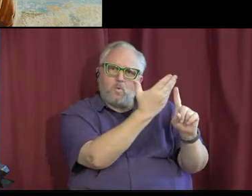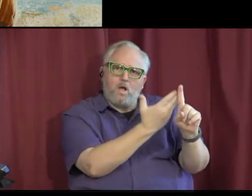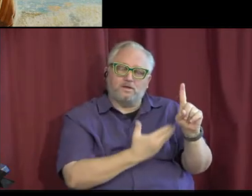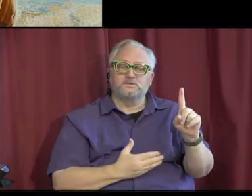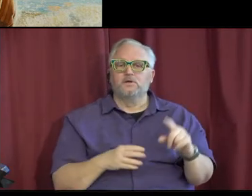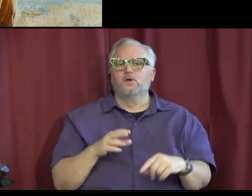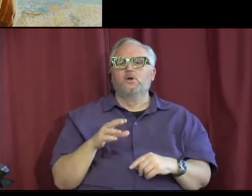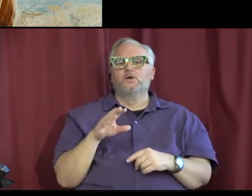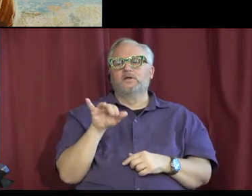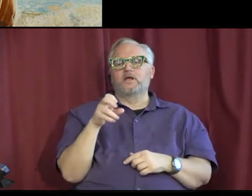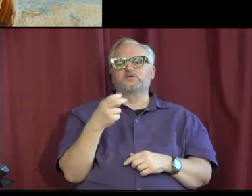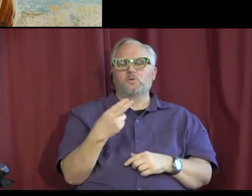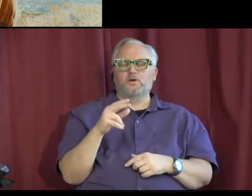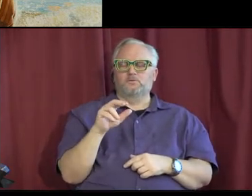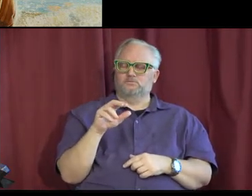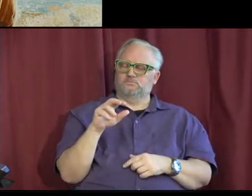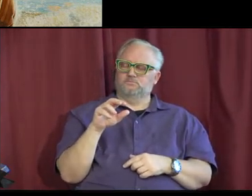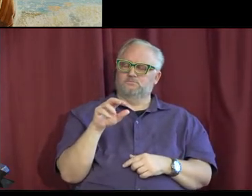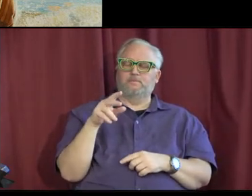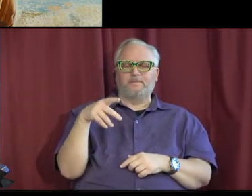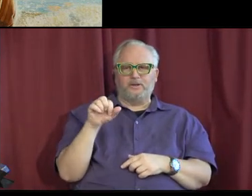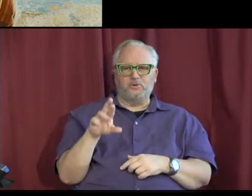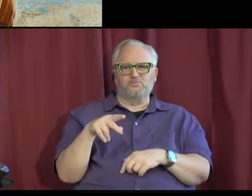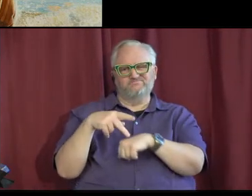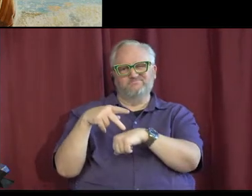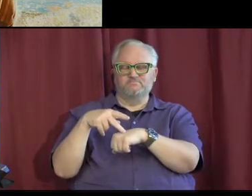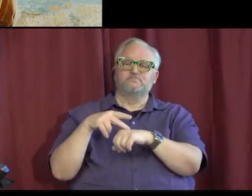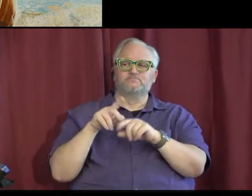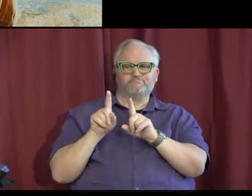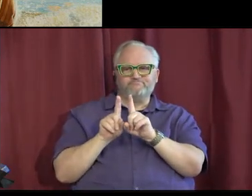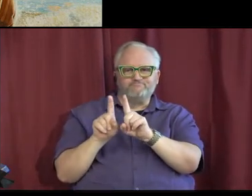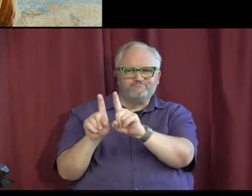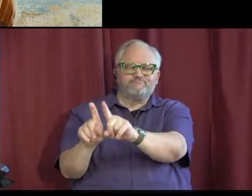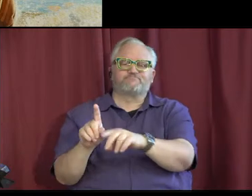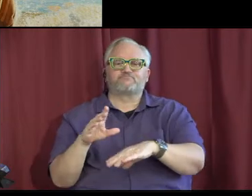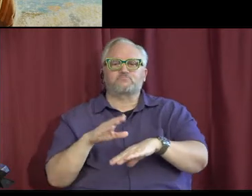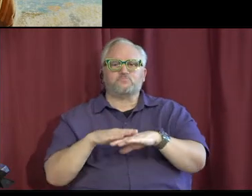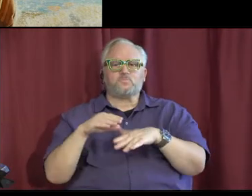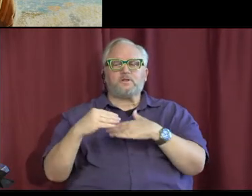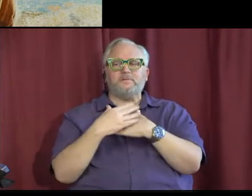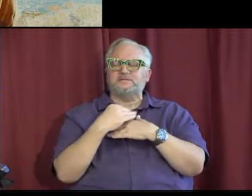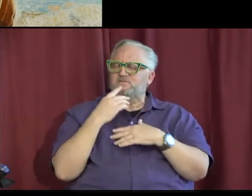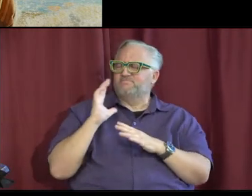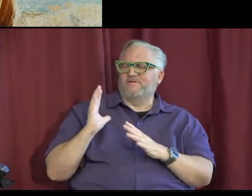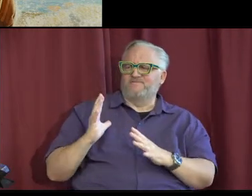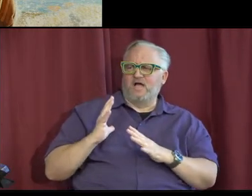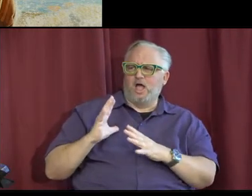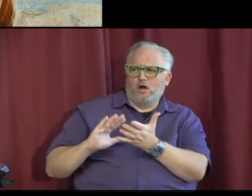takes a walk with Peter along the beach and tells him that it's okay. He forgives him.